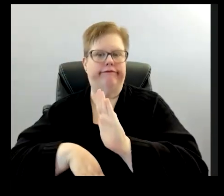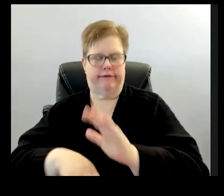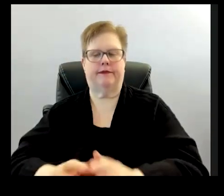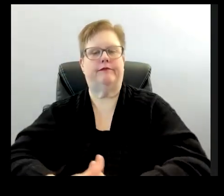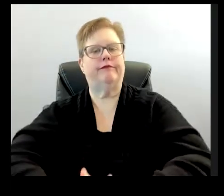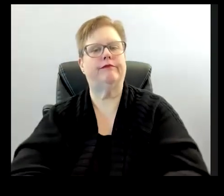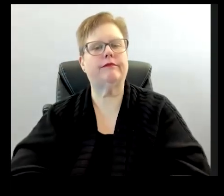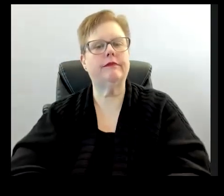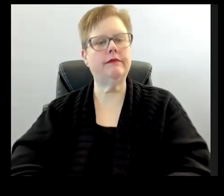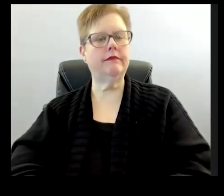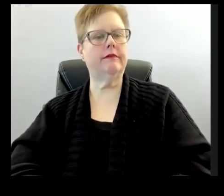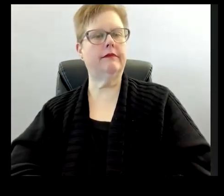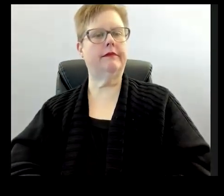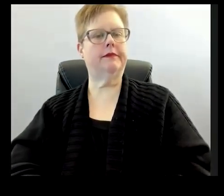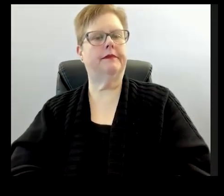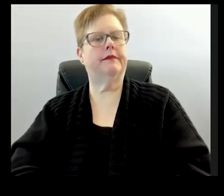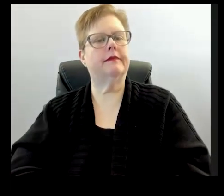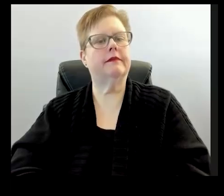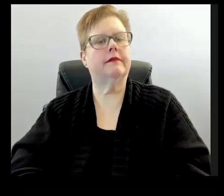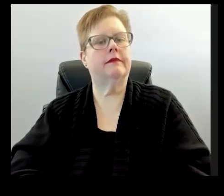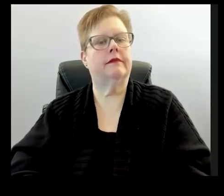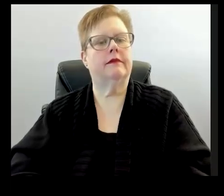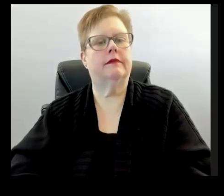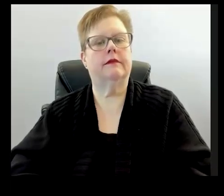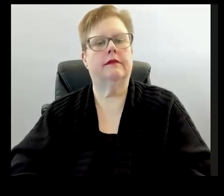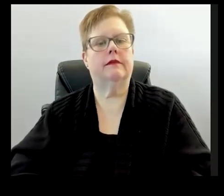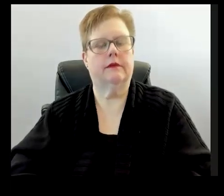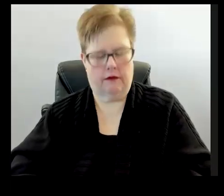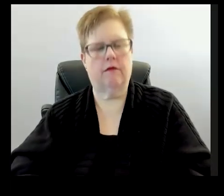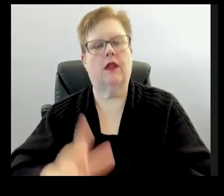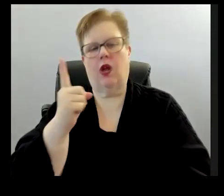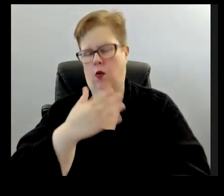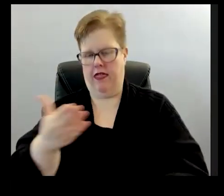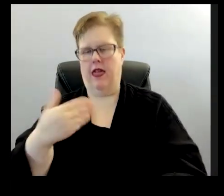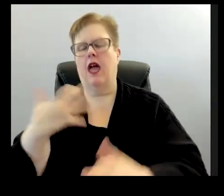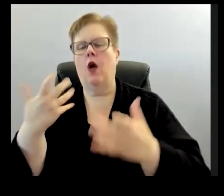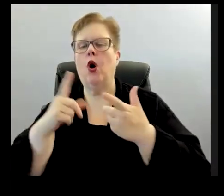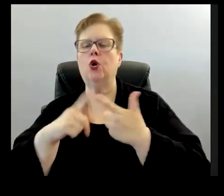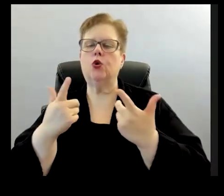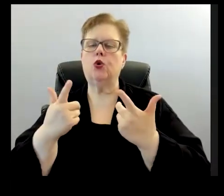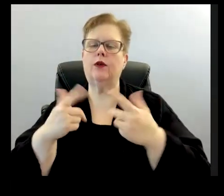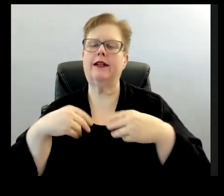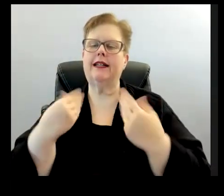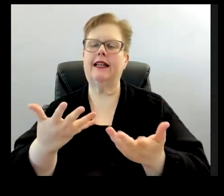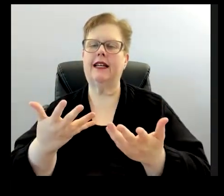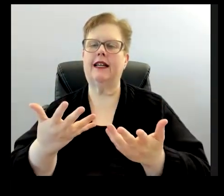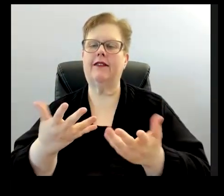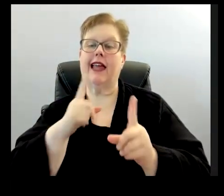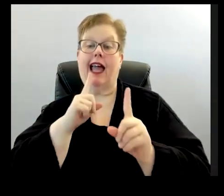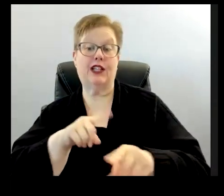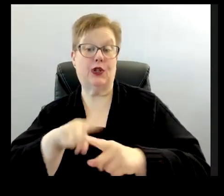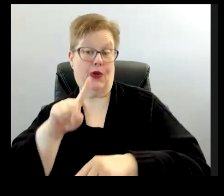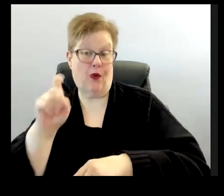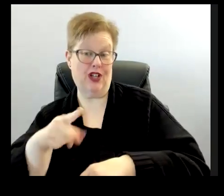So I want to highlight one thing that's going to come out later, and I want to foreground this with the answer to a question